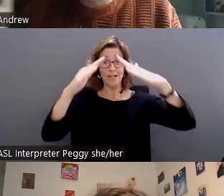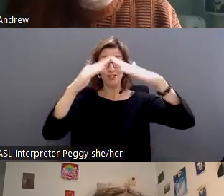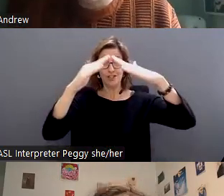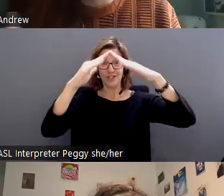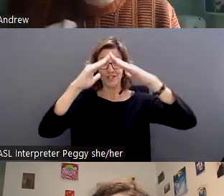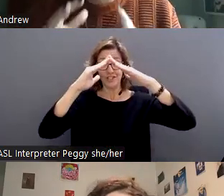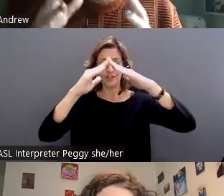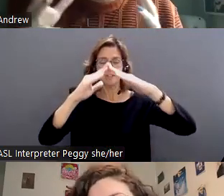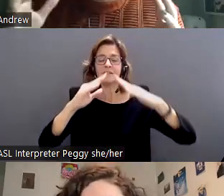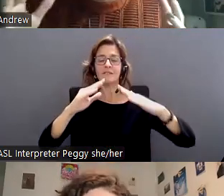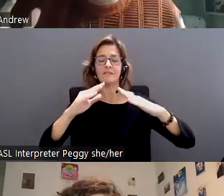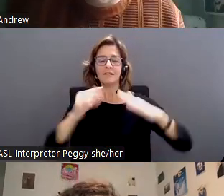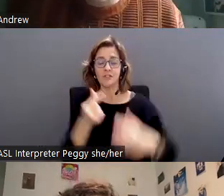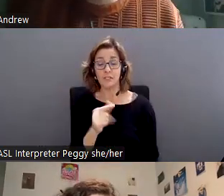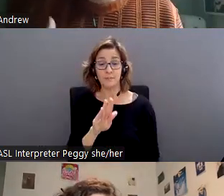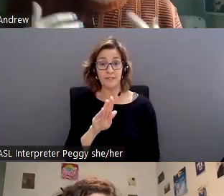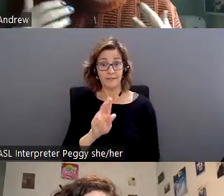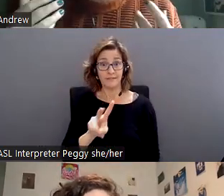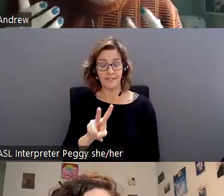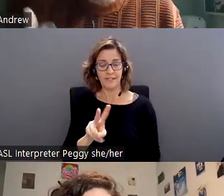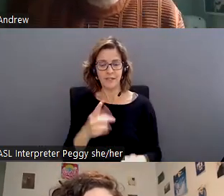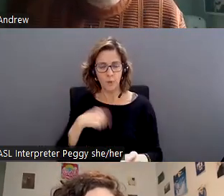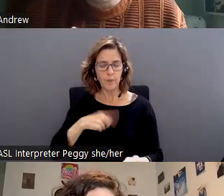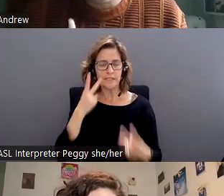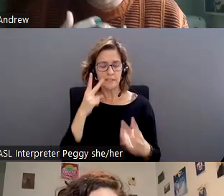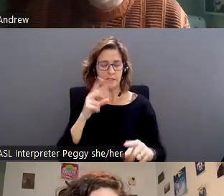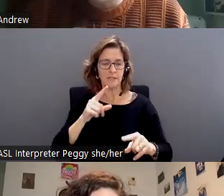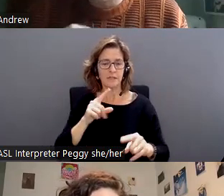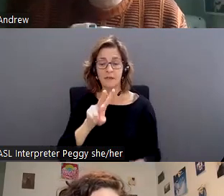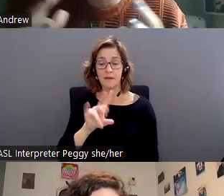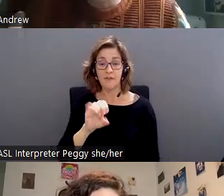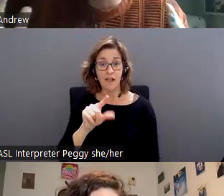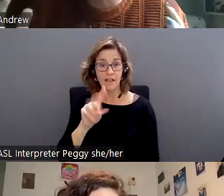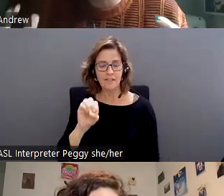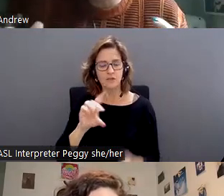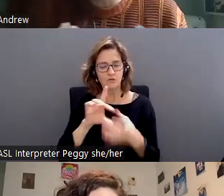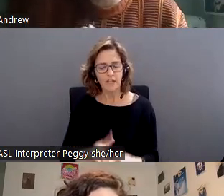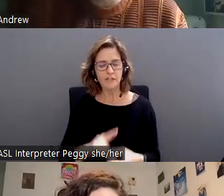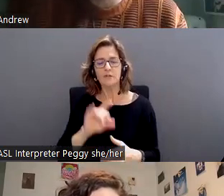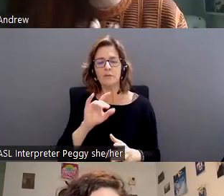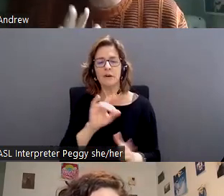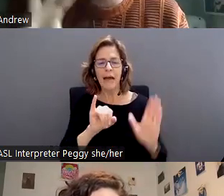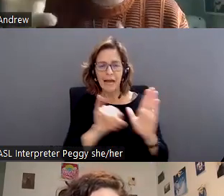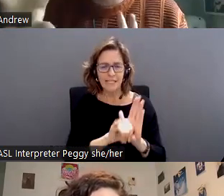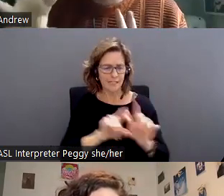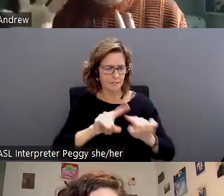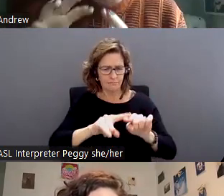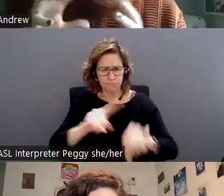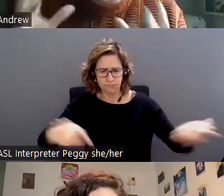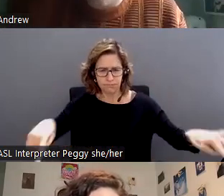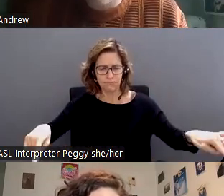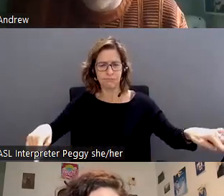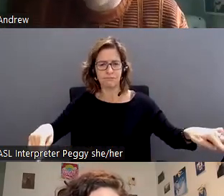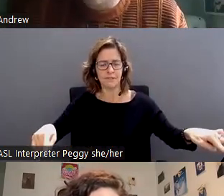of many different identities and folks who identify in many different ways experiencing